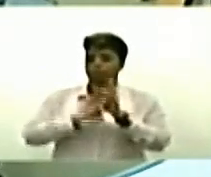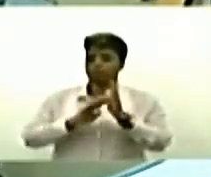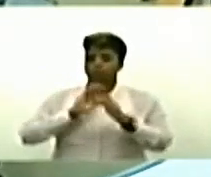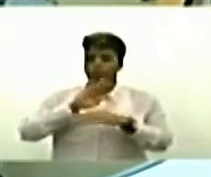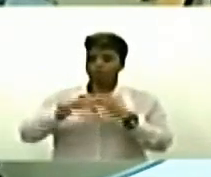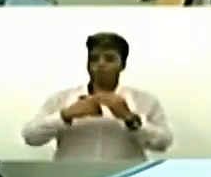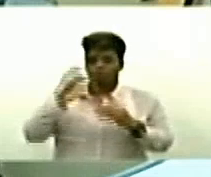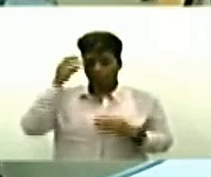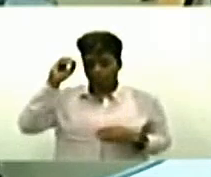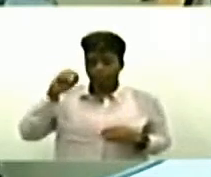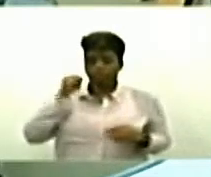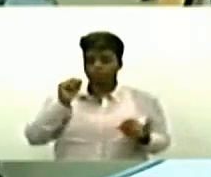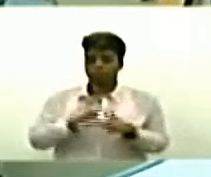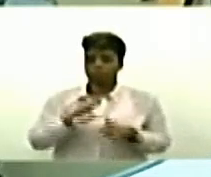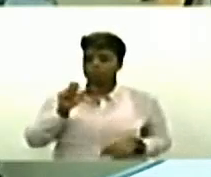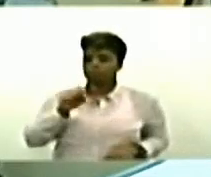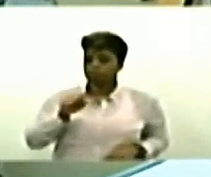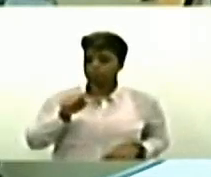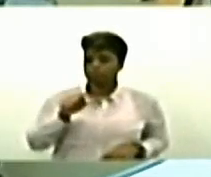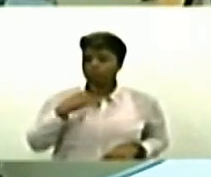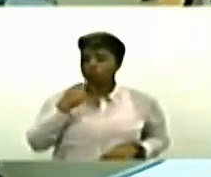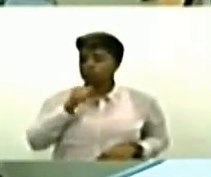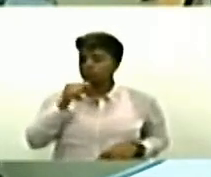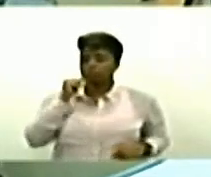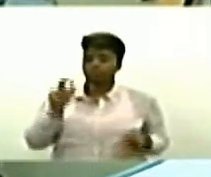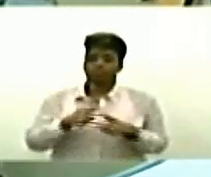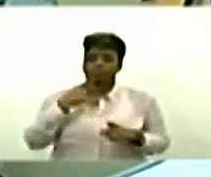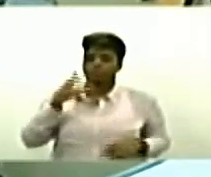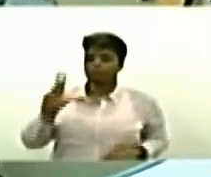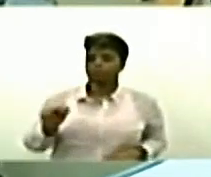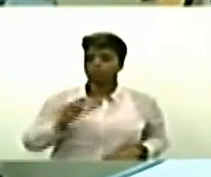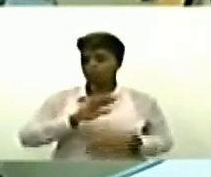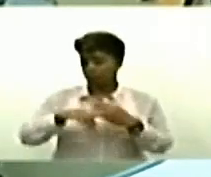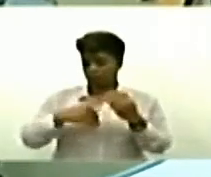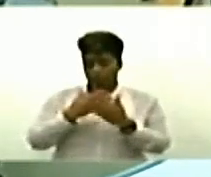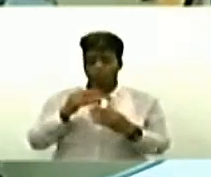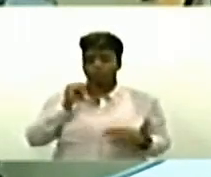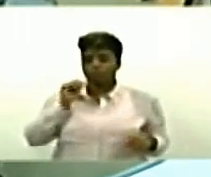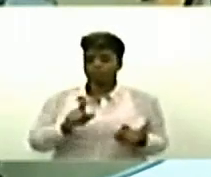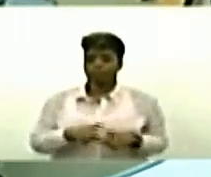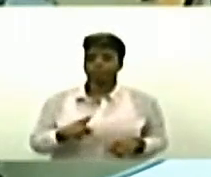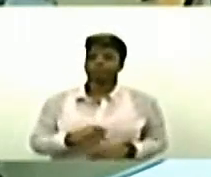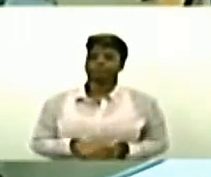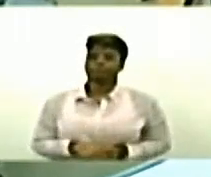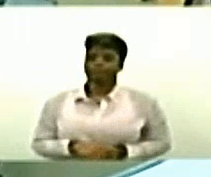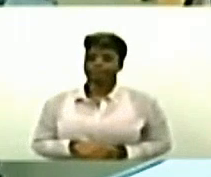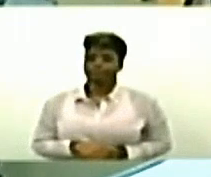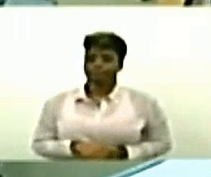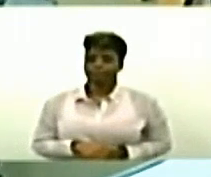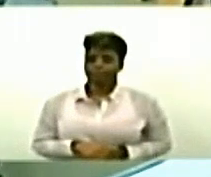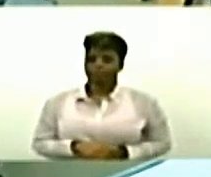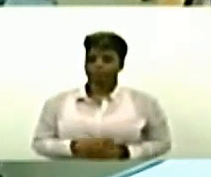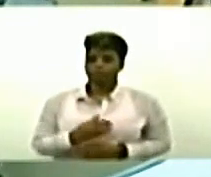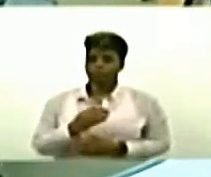say aye. To the contrary opinion say nay. I think the ayes have it. The ayes do have it. Clause 1,